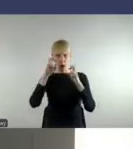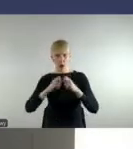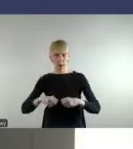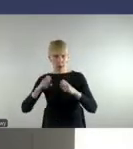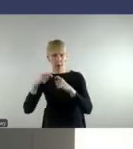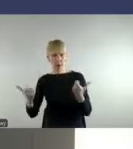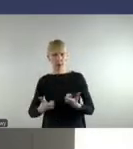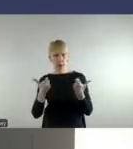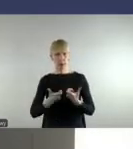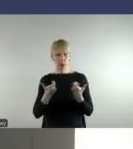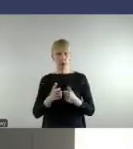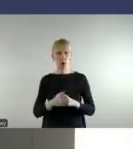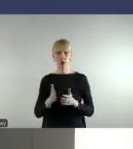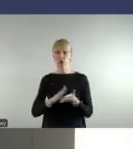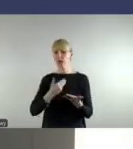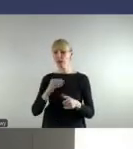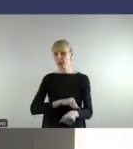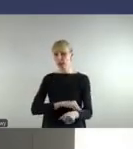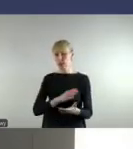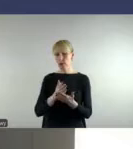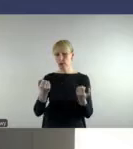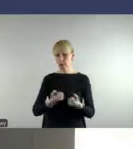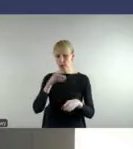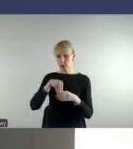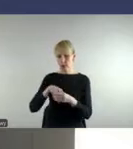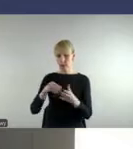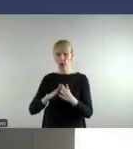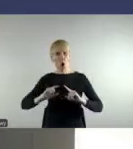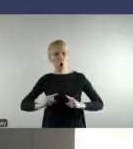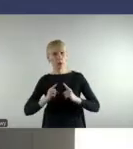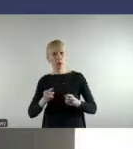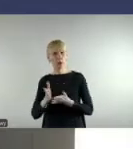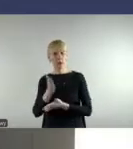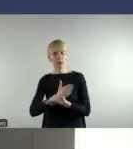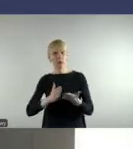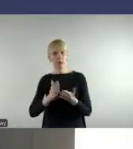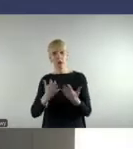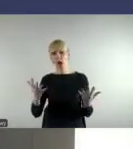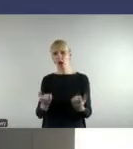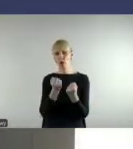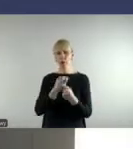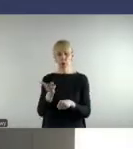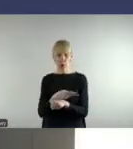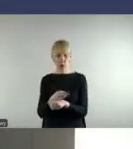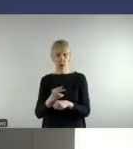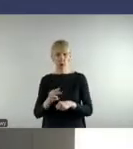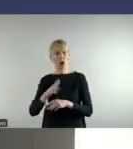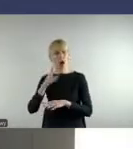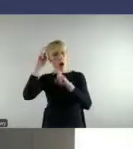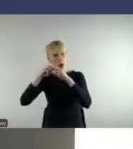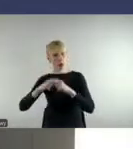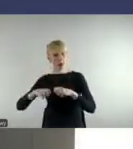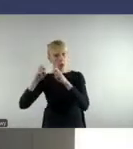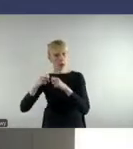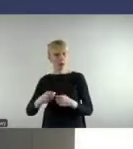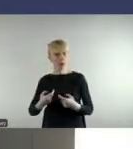which was compiled on the basis of the analysis of dangers and the methodology, on the basis with the different of